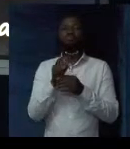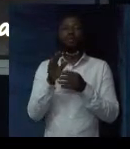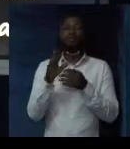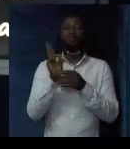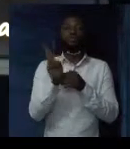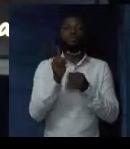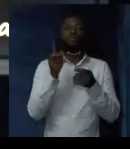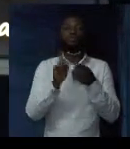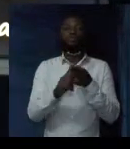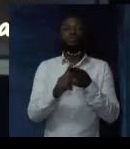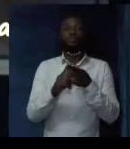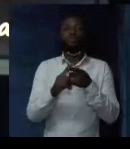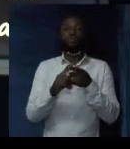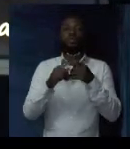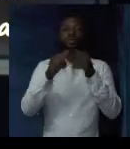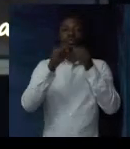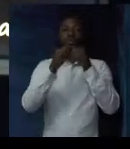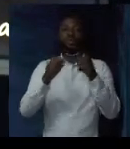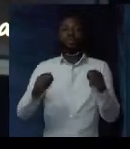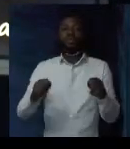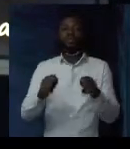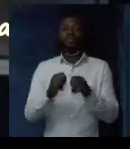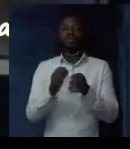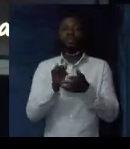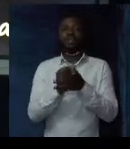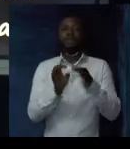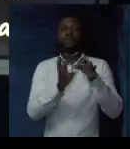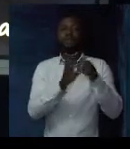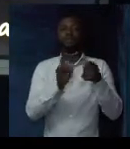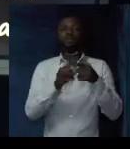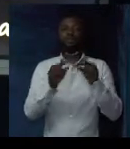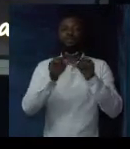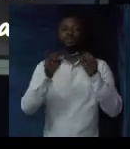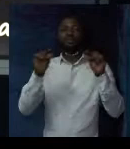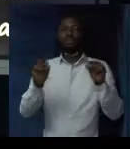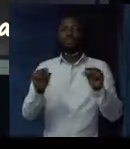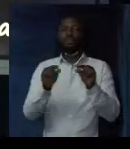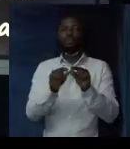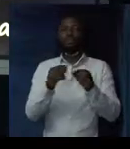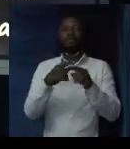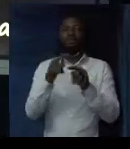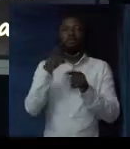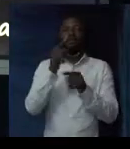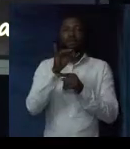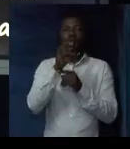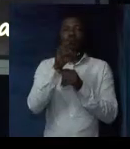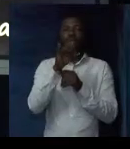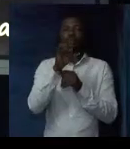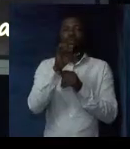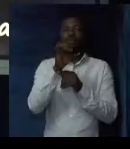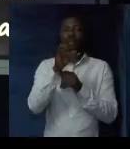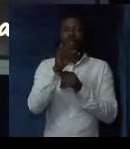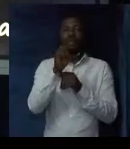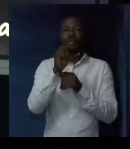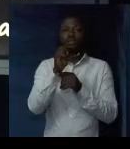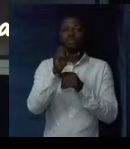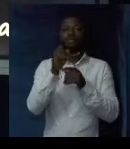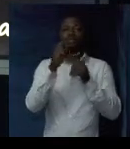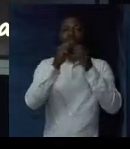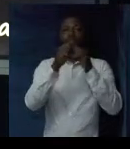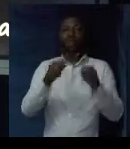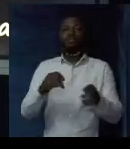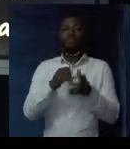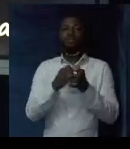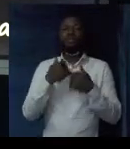triangle. No triangle has two of its sides to be parallel. I mean, that belongs to quadrilaterals. So, but for an isosceles triangle, it has one line